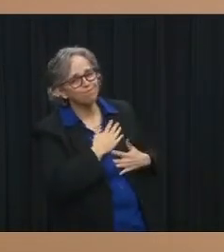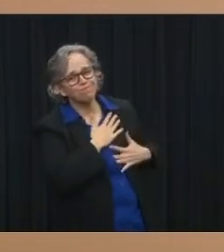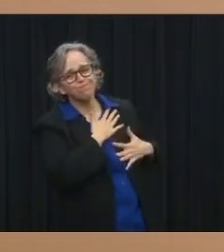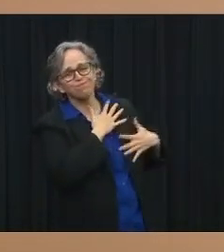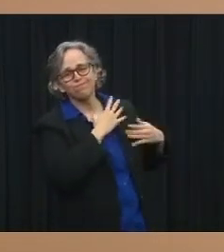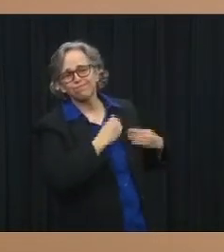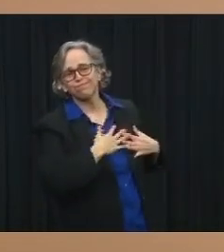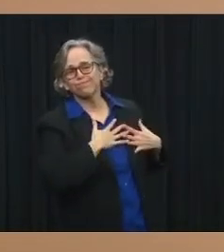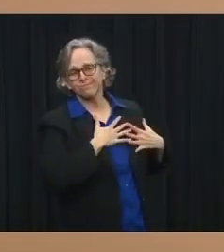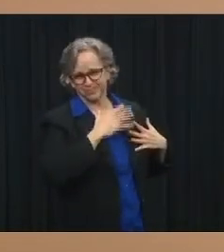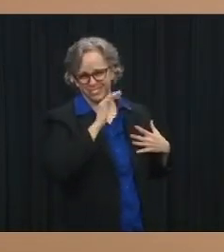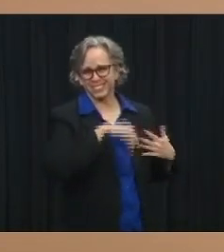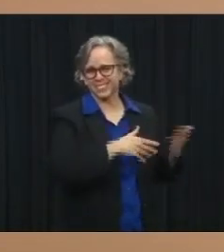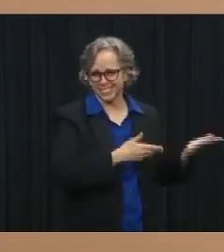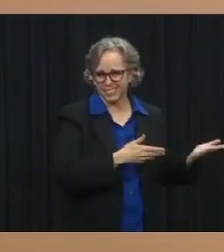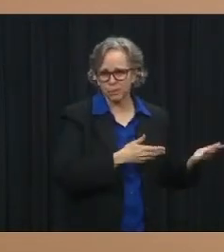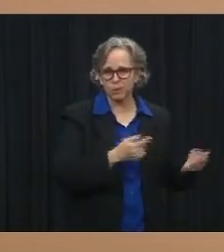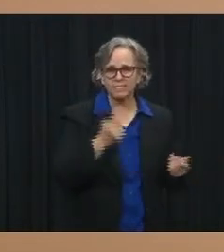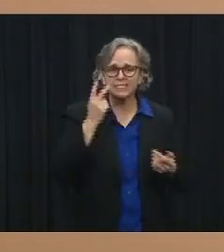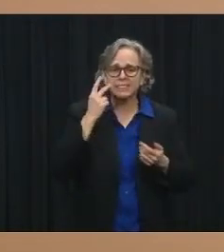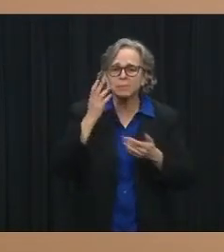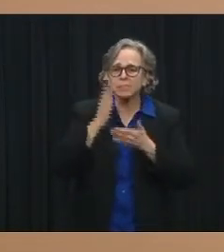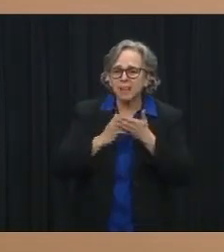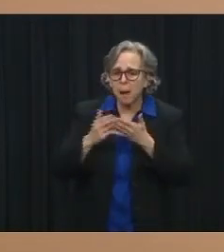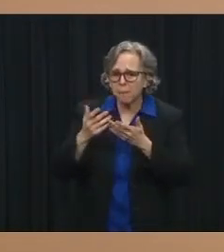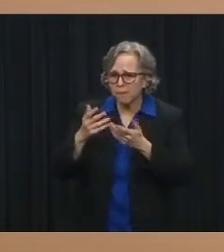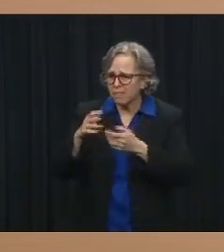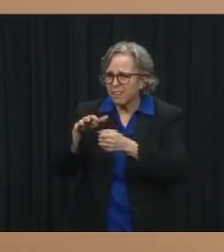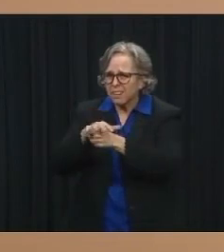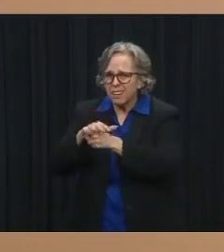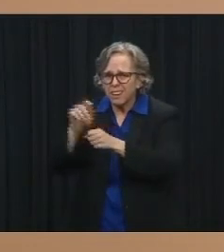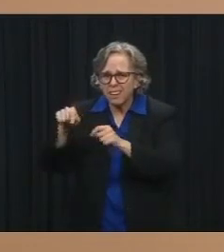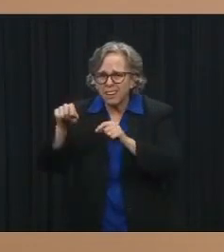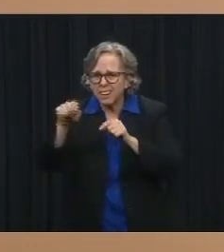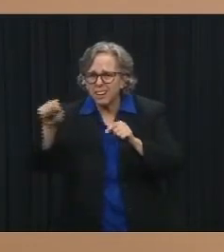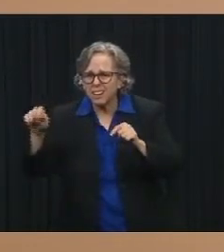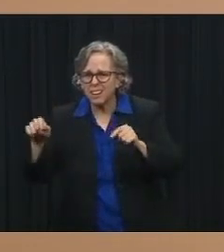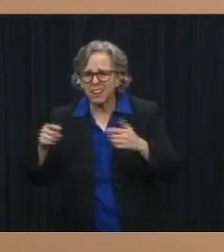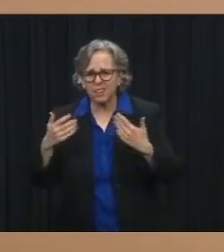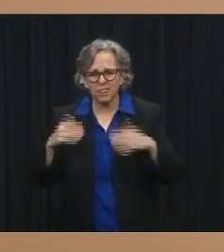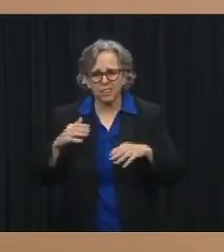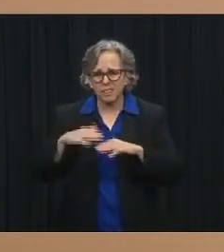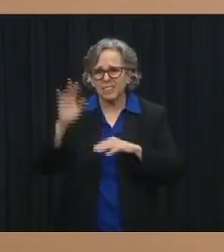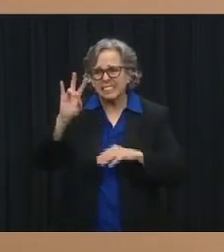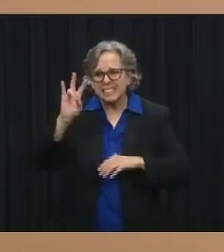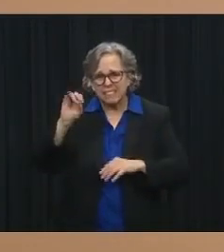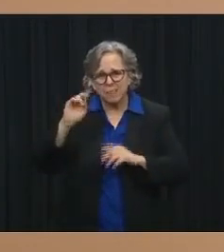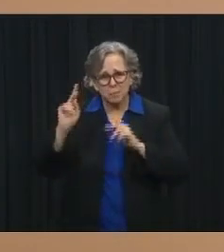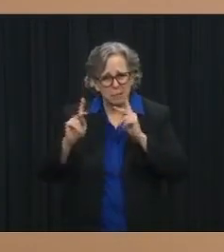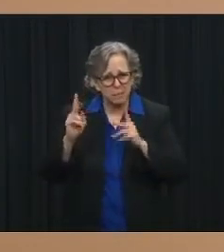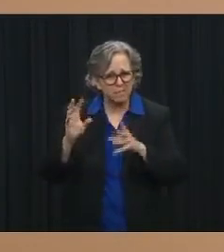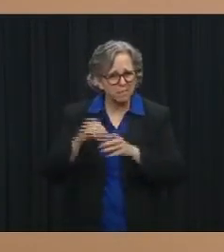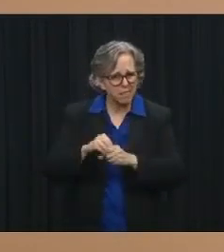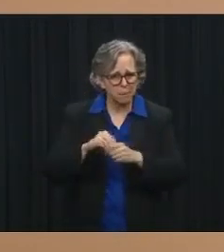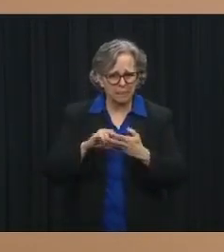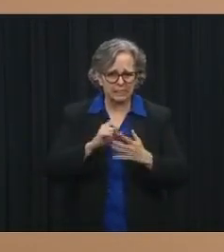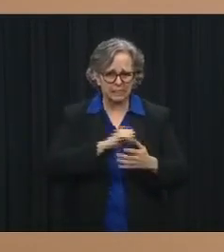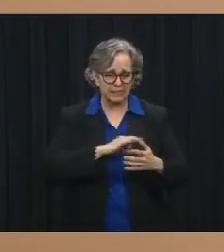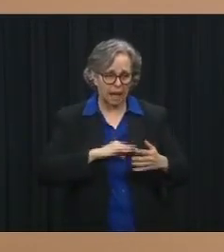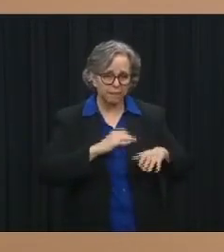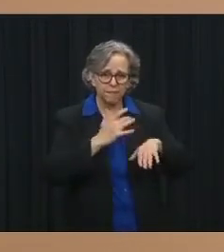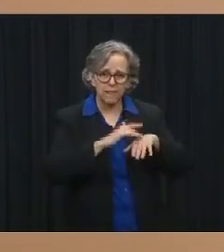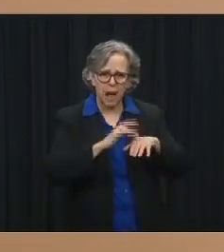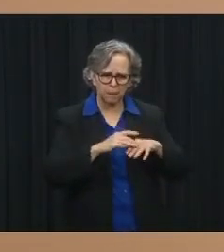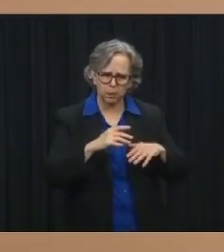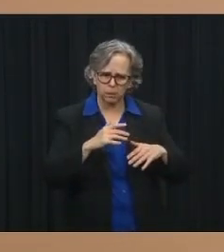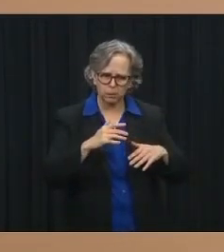people involved, so that's a number of staff, so there are less staff, and those staff are working tirelessly to really take care